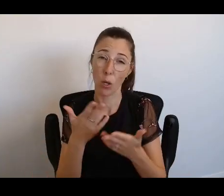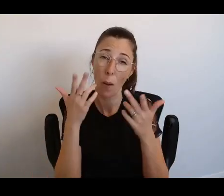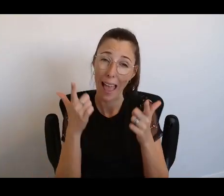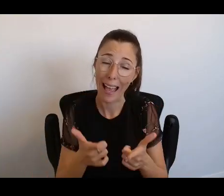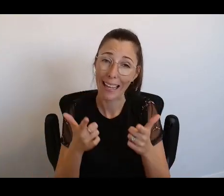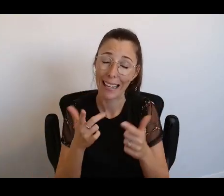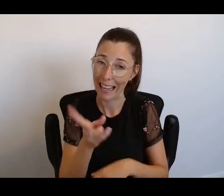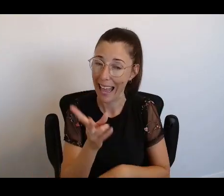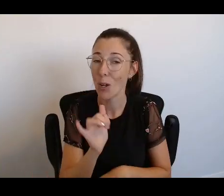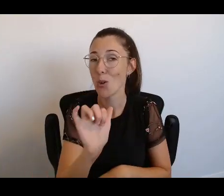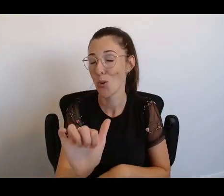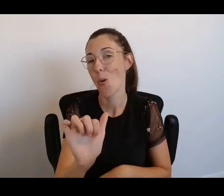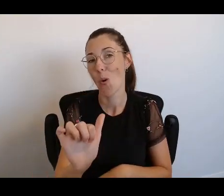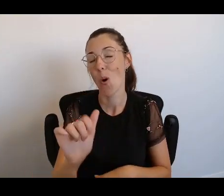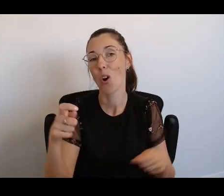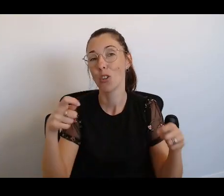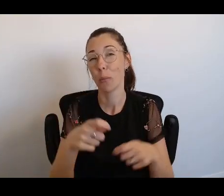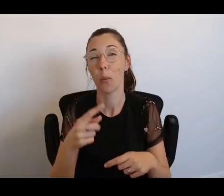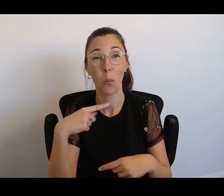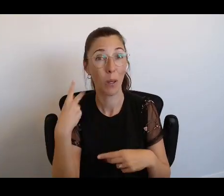you in the future. Thanks so much.